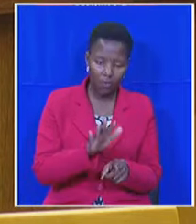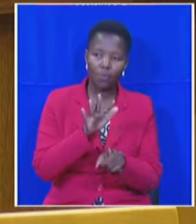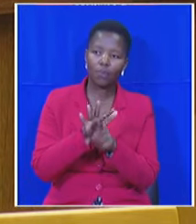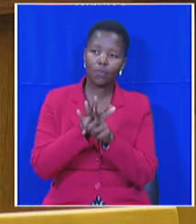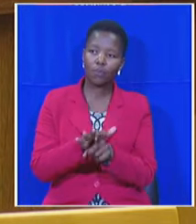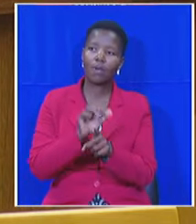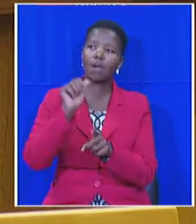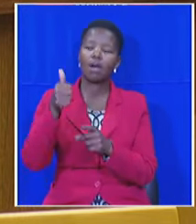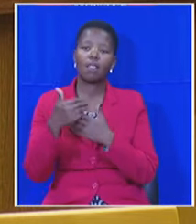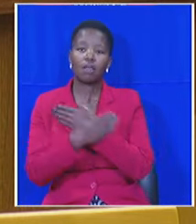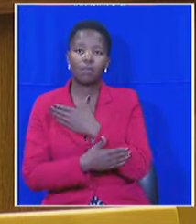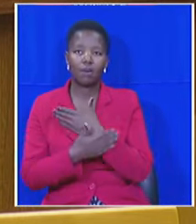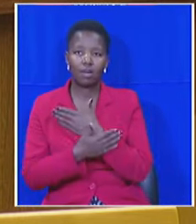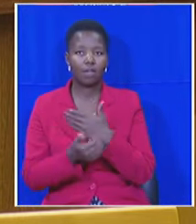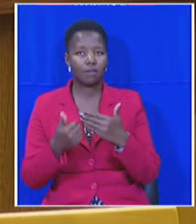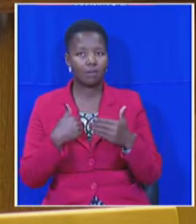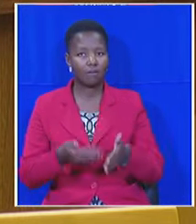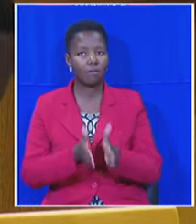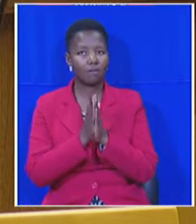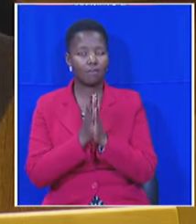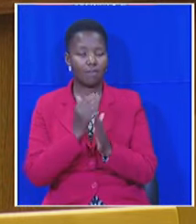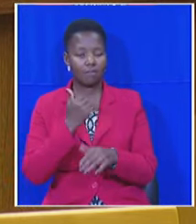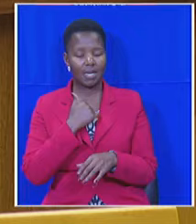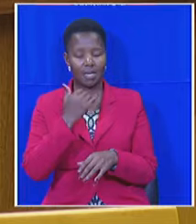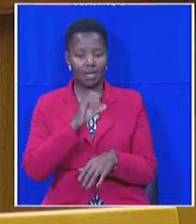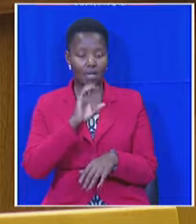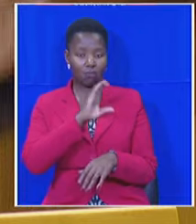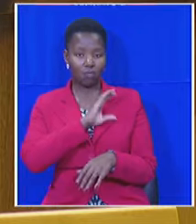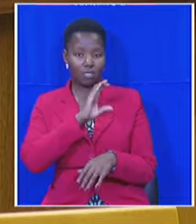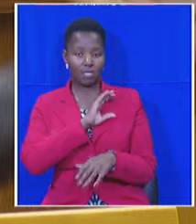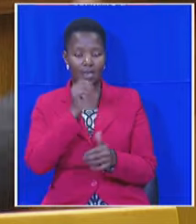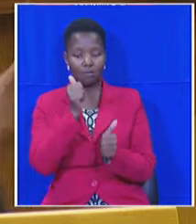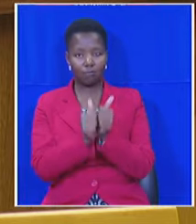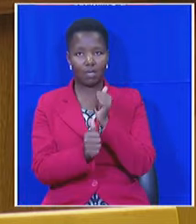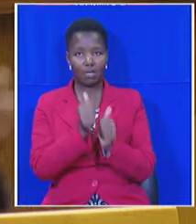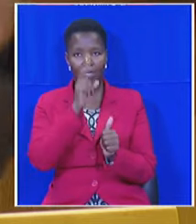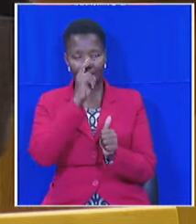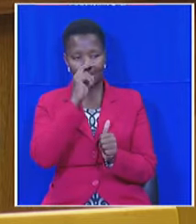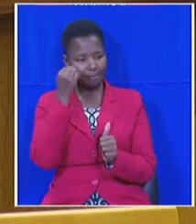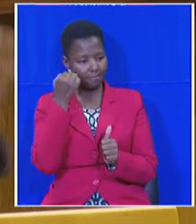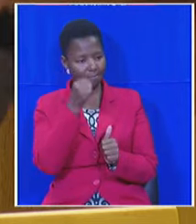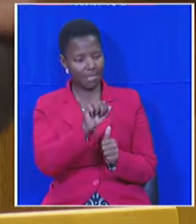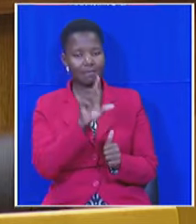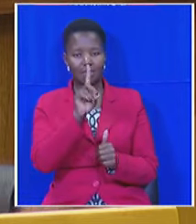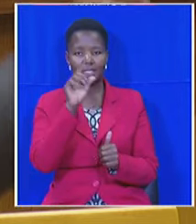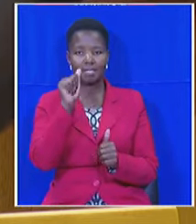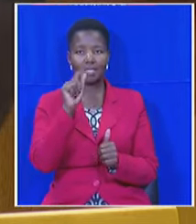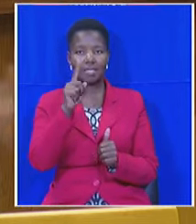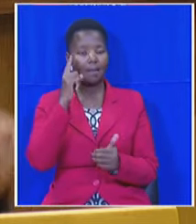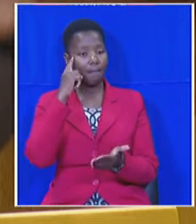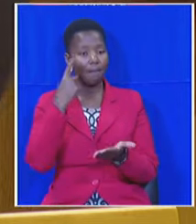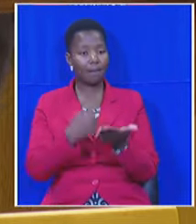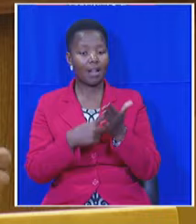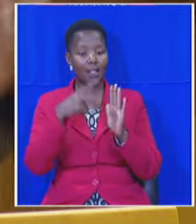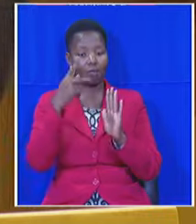of the country. And I call on all my Christian brothers and sisters to reject the DA whose beliefs and the principles are